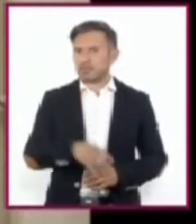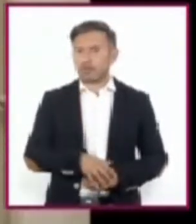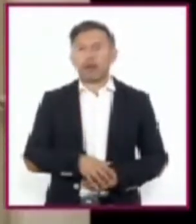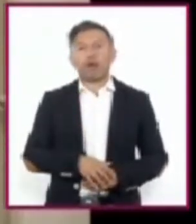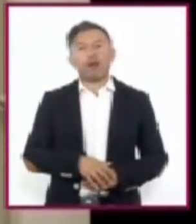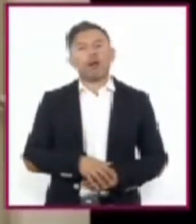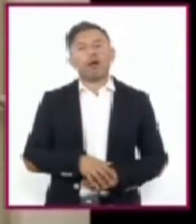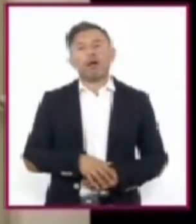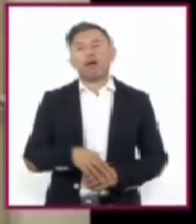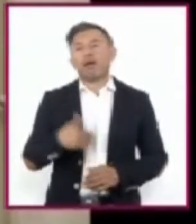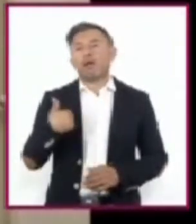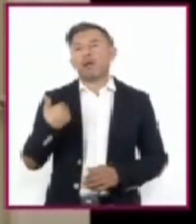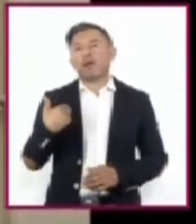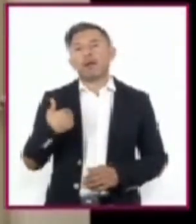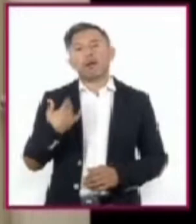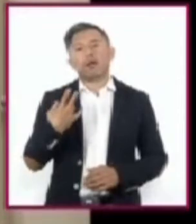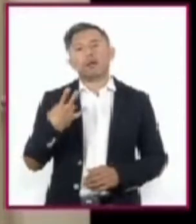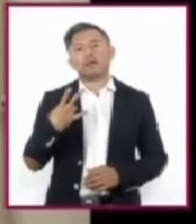17.